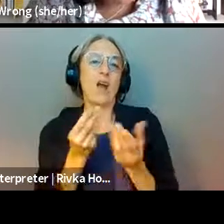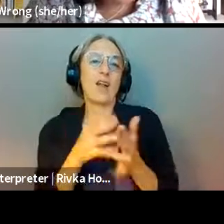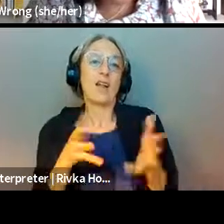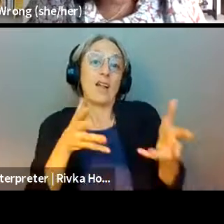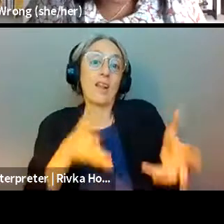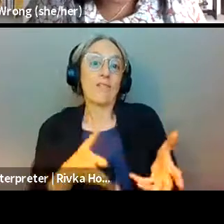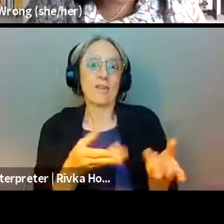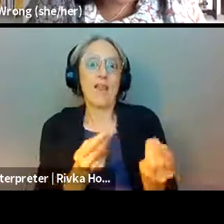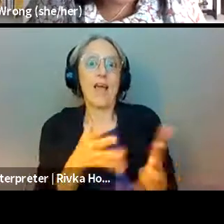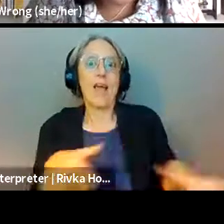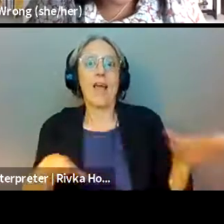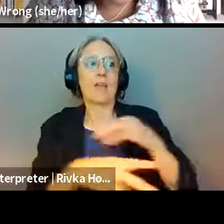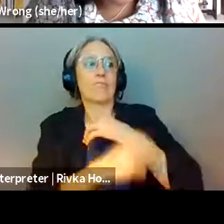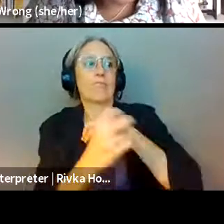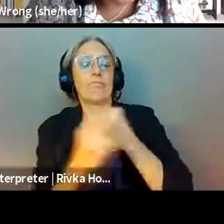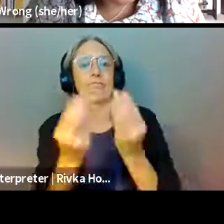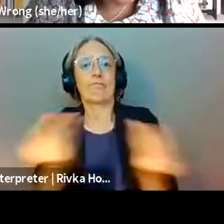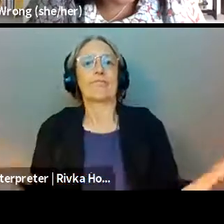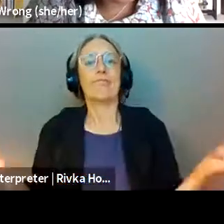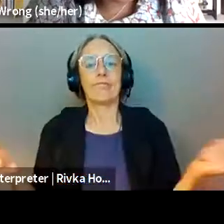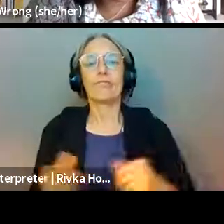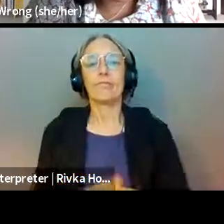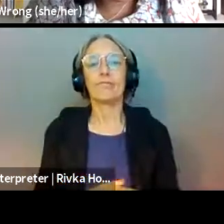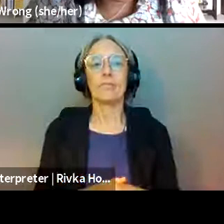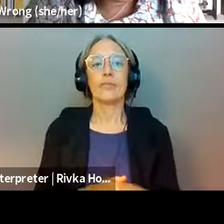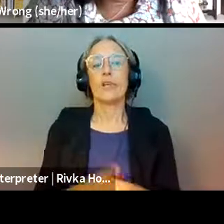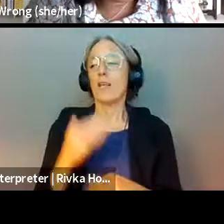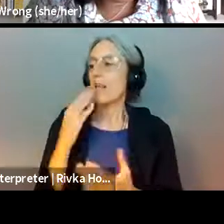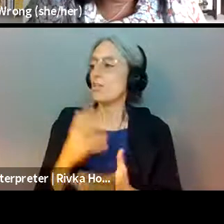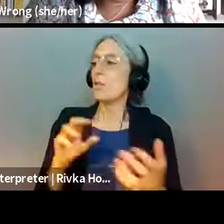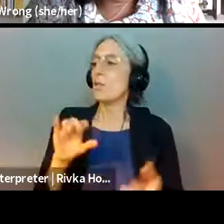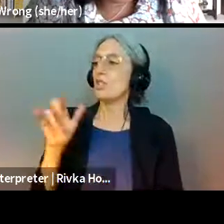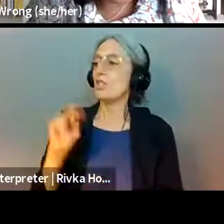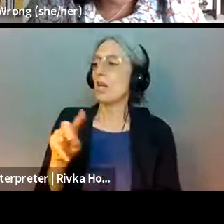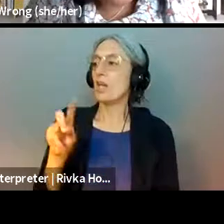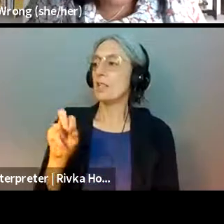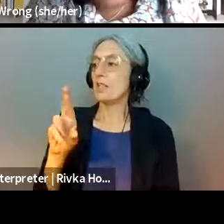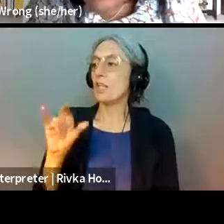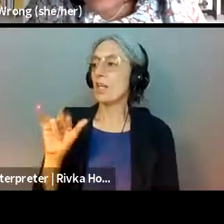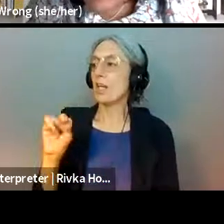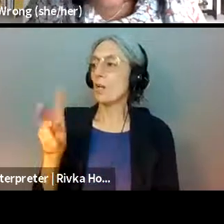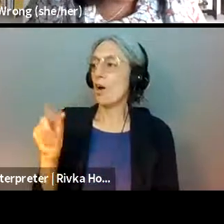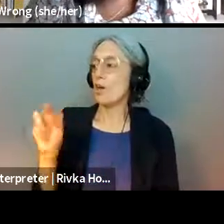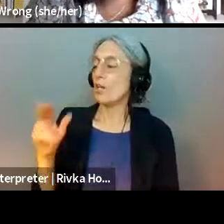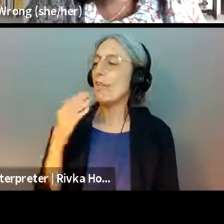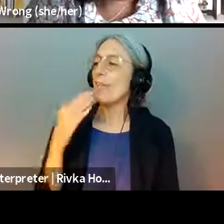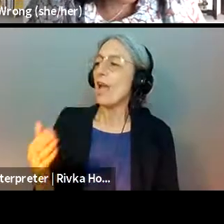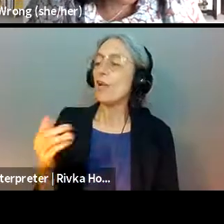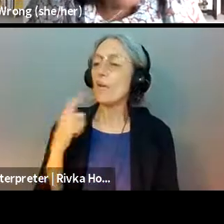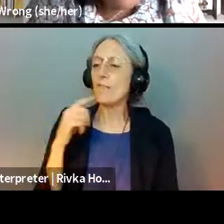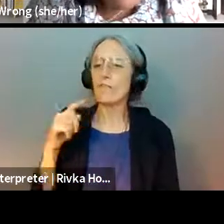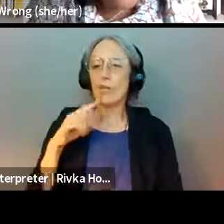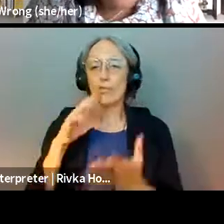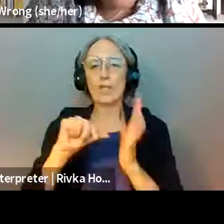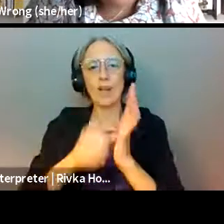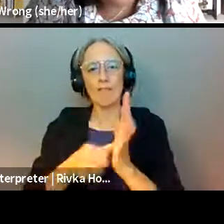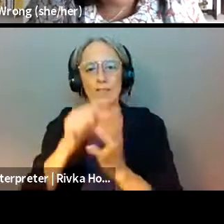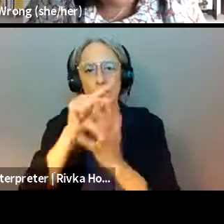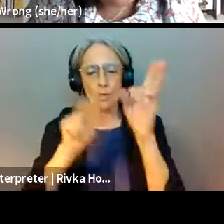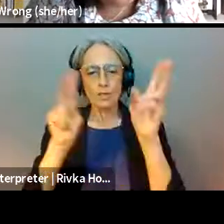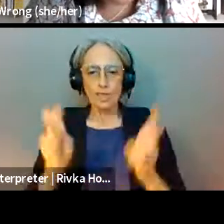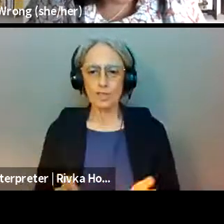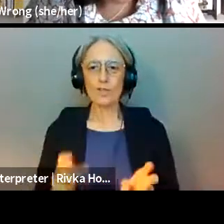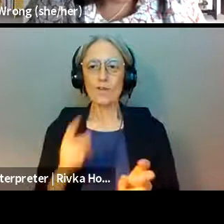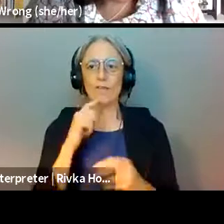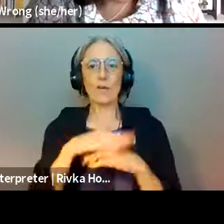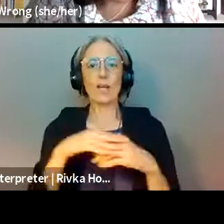Thank you so much, Jen Deerenwater, for really lifting up the issues for